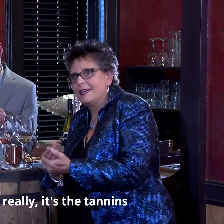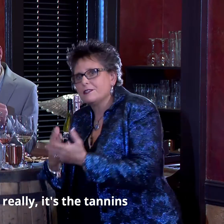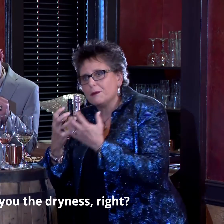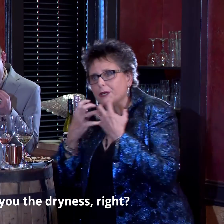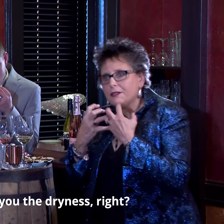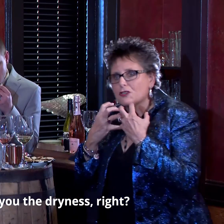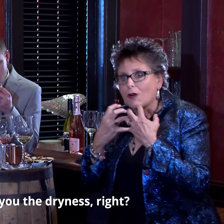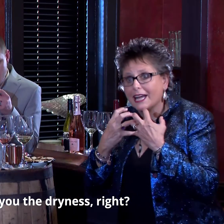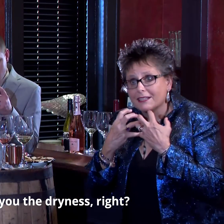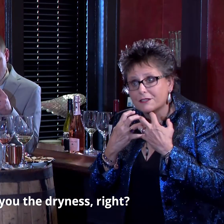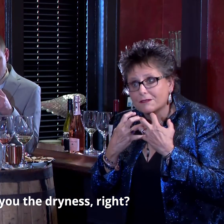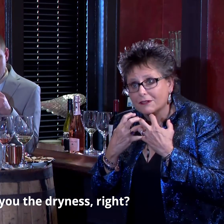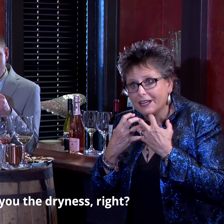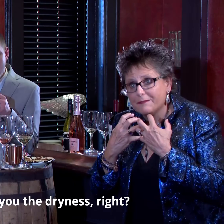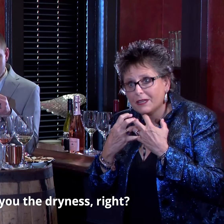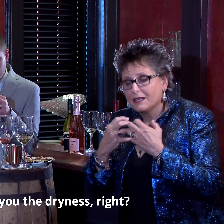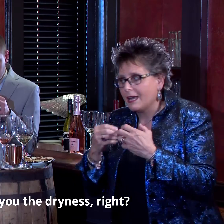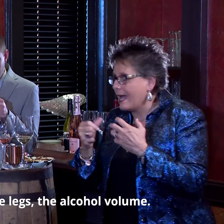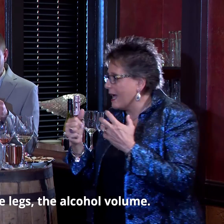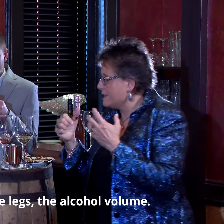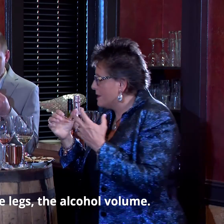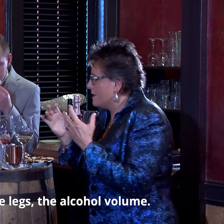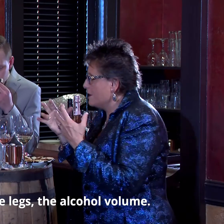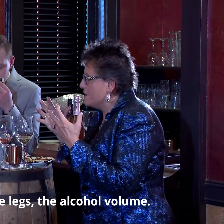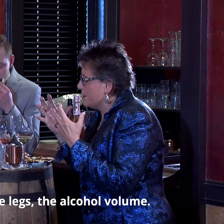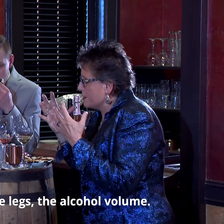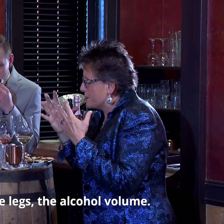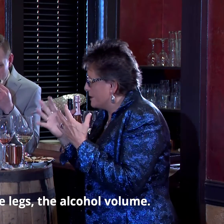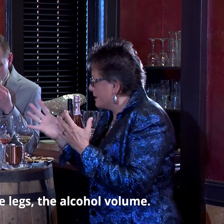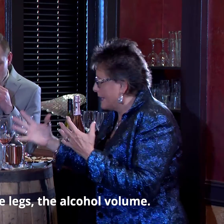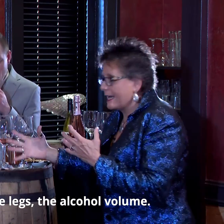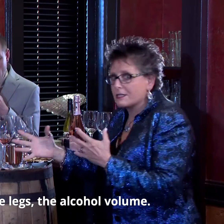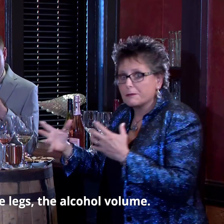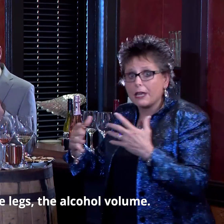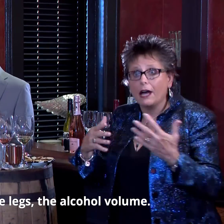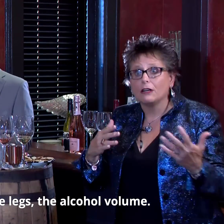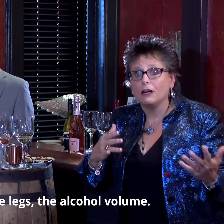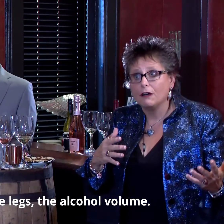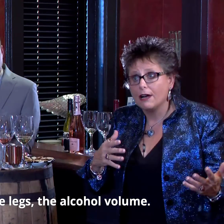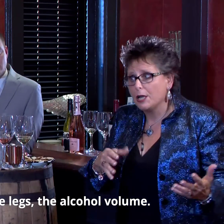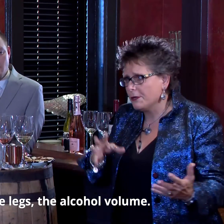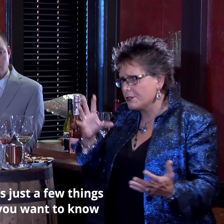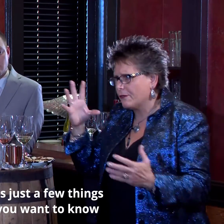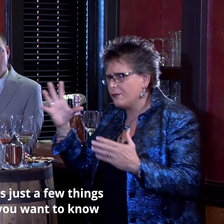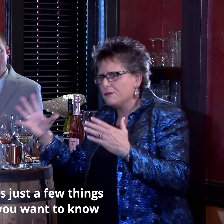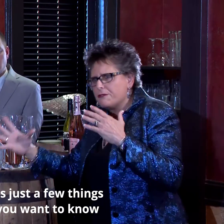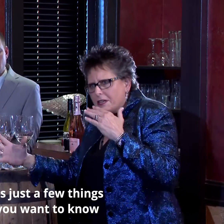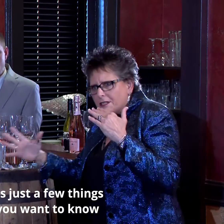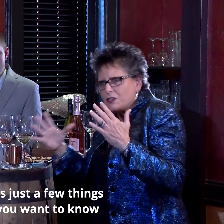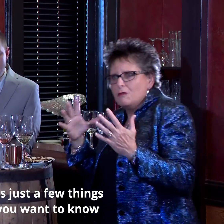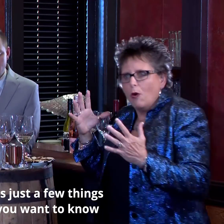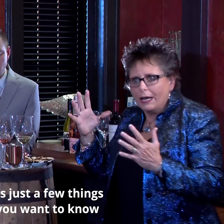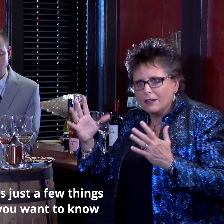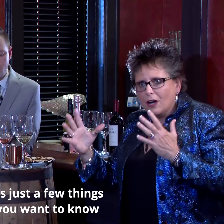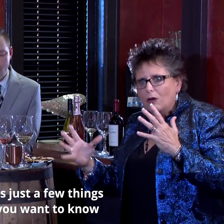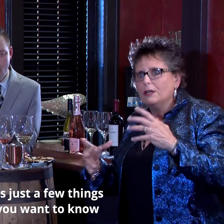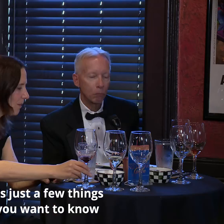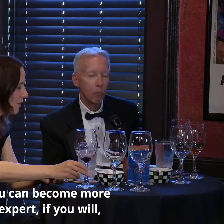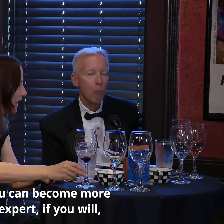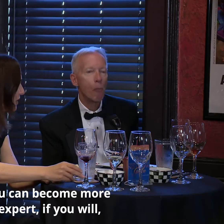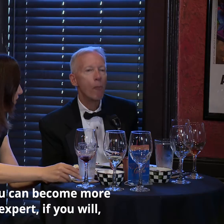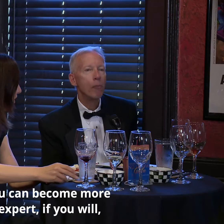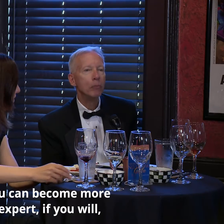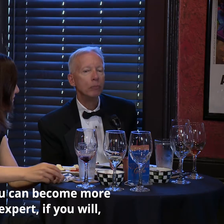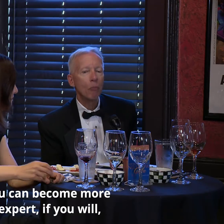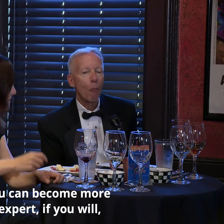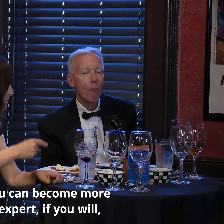the tannins that bring you the dryness, right? And there's the legs, it's the alcohol volume. There's just a few things that you wanna know